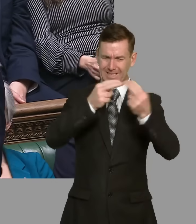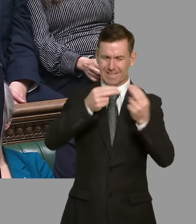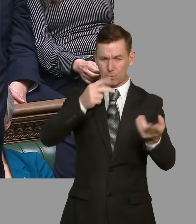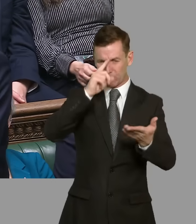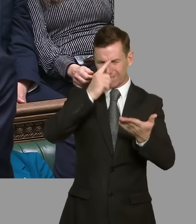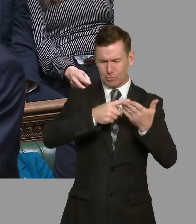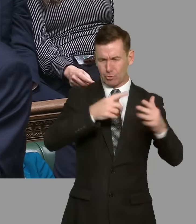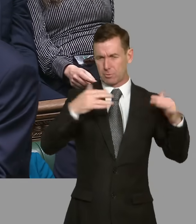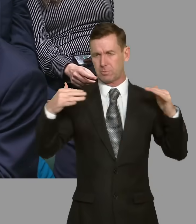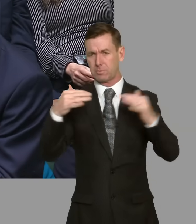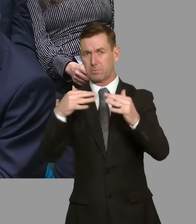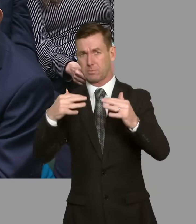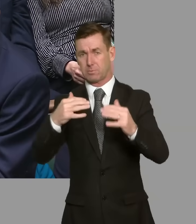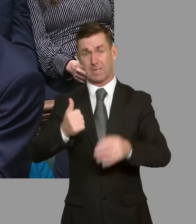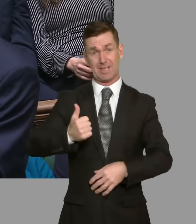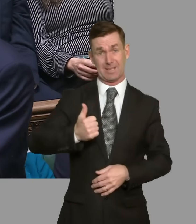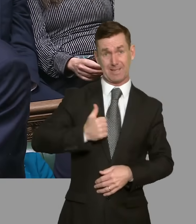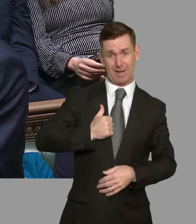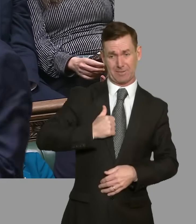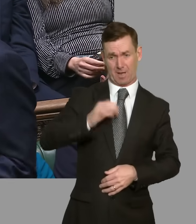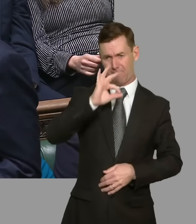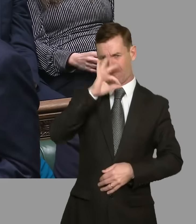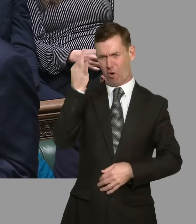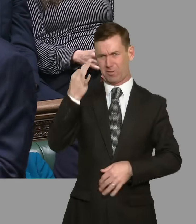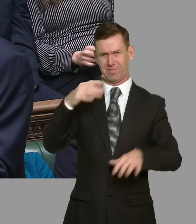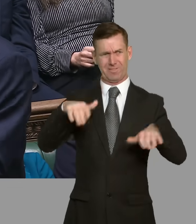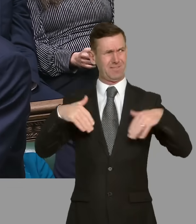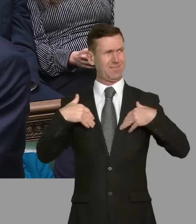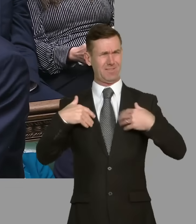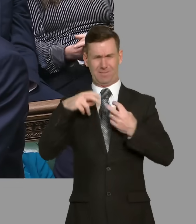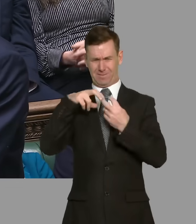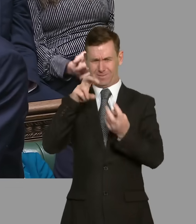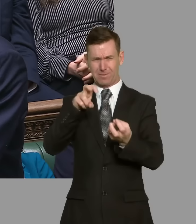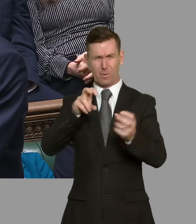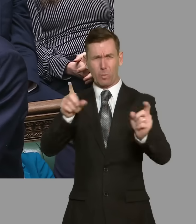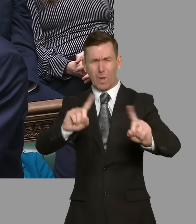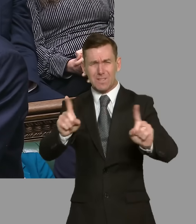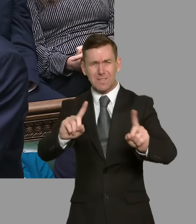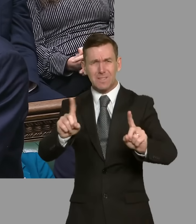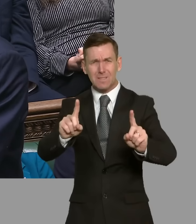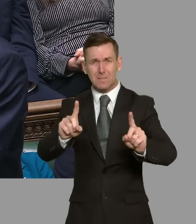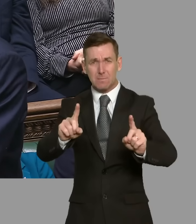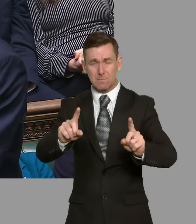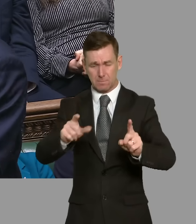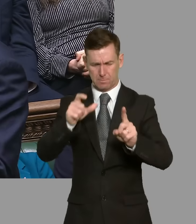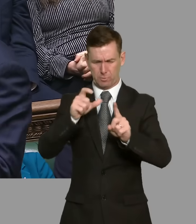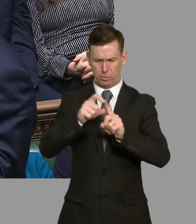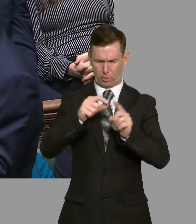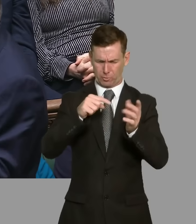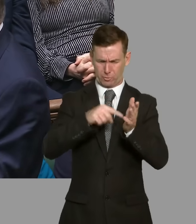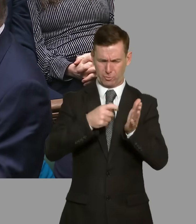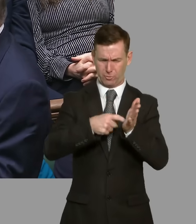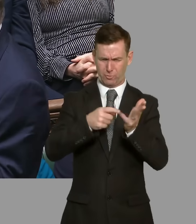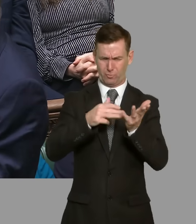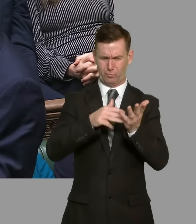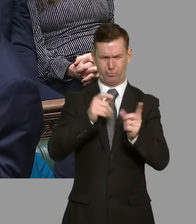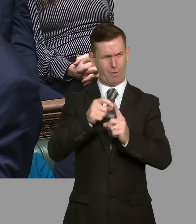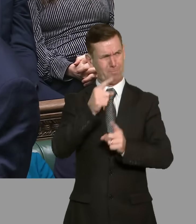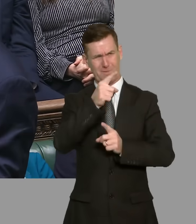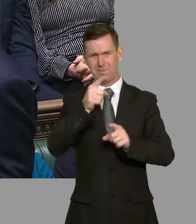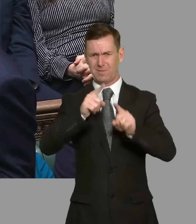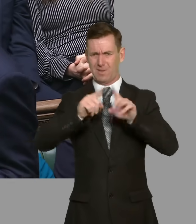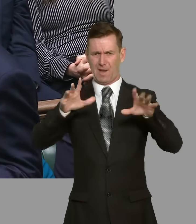horror. With Donald Trump increasingly acting like a crime boss running a protection racket, threatening to smash up